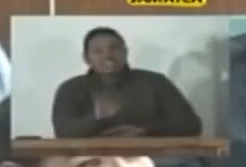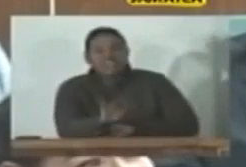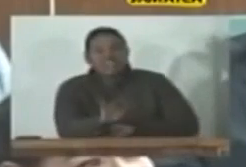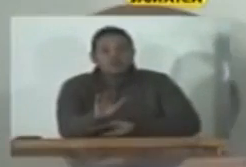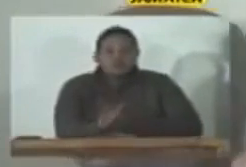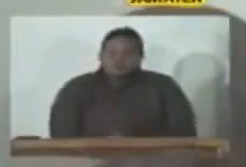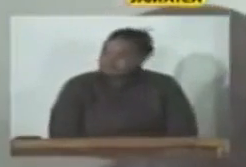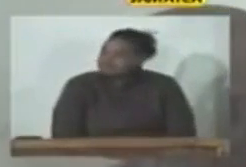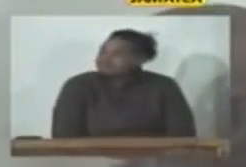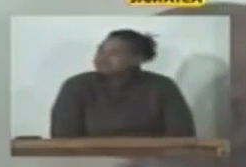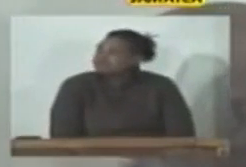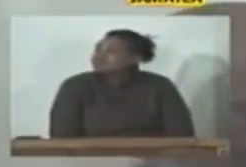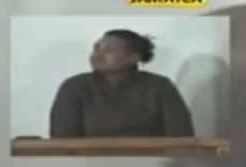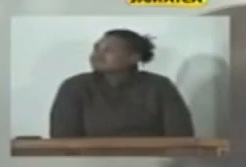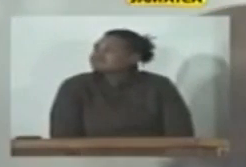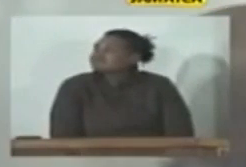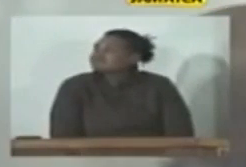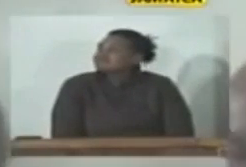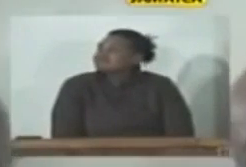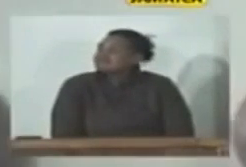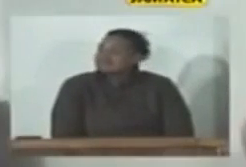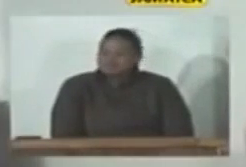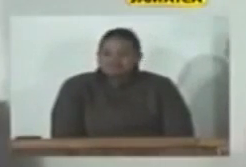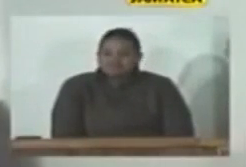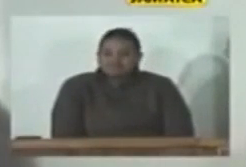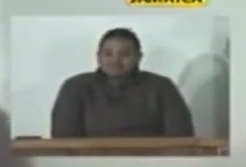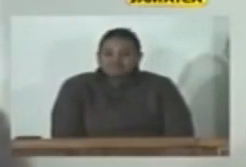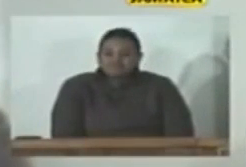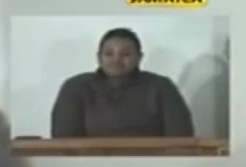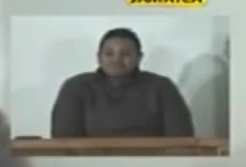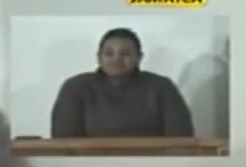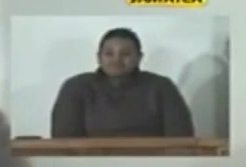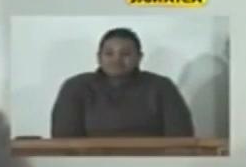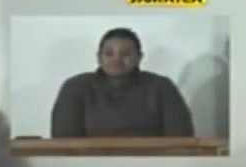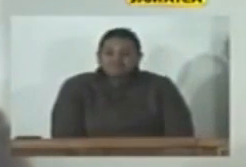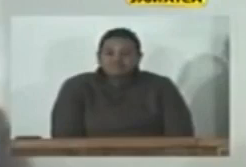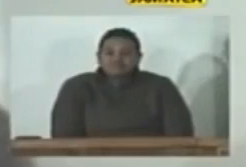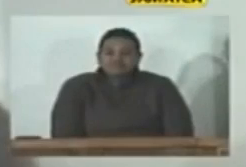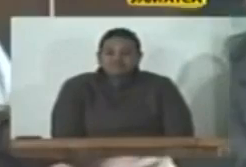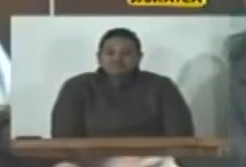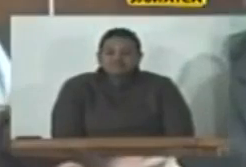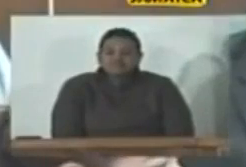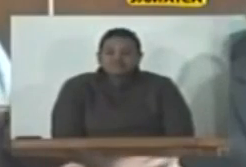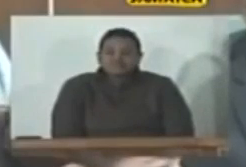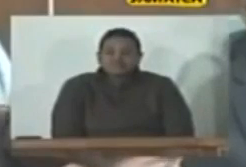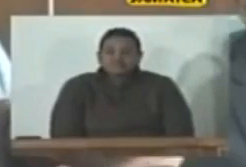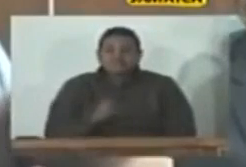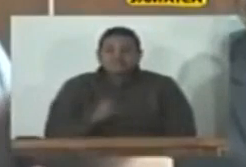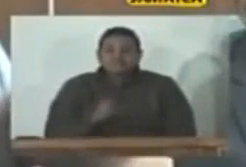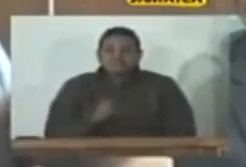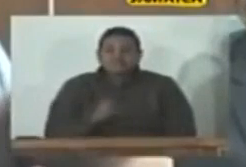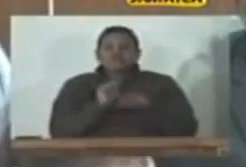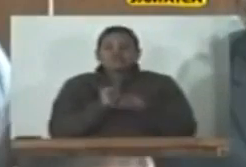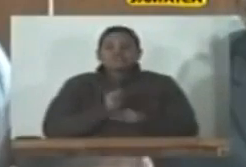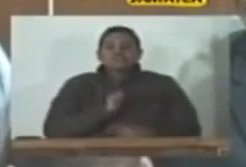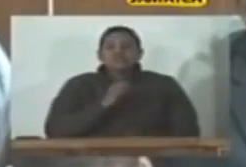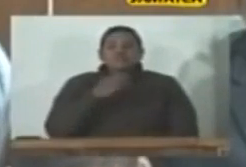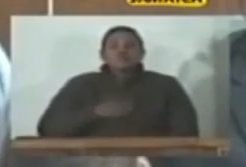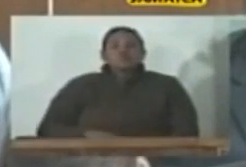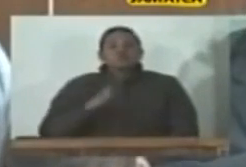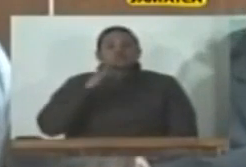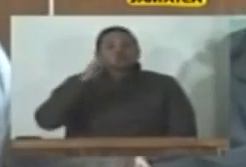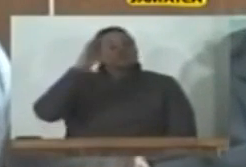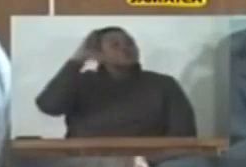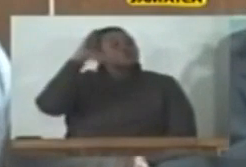And of course, Mr. Speaker, I wish to salute my energetic and dedicated